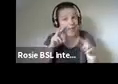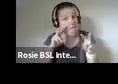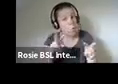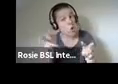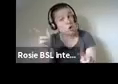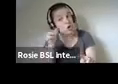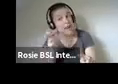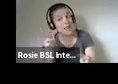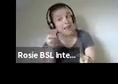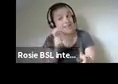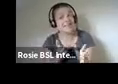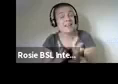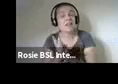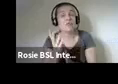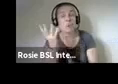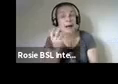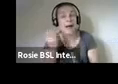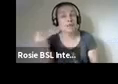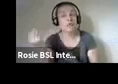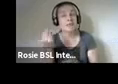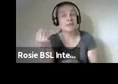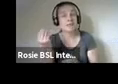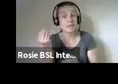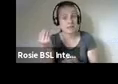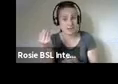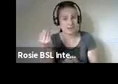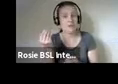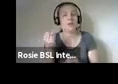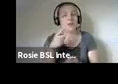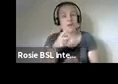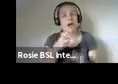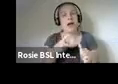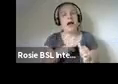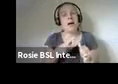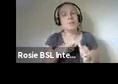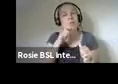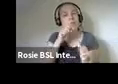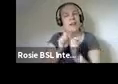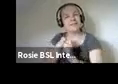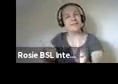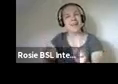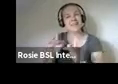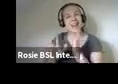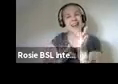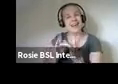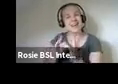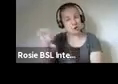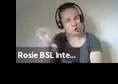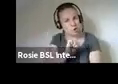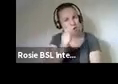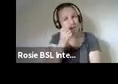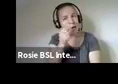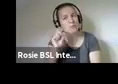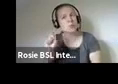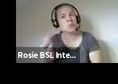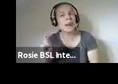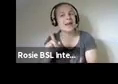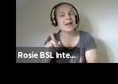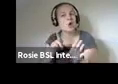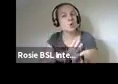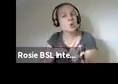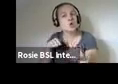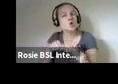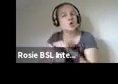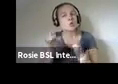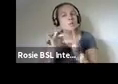listening in Arabic, Ayman's going to share a link with you so that you should be able to go over to our YouTube channel when we're watching